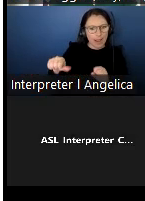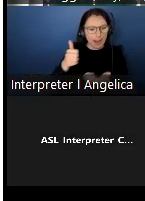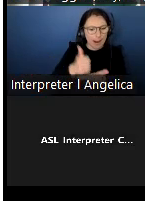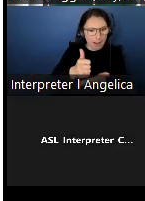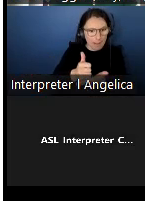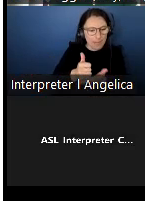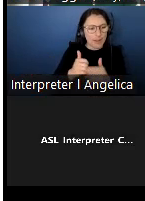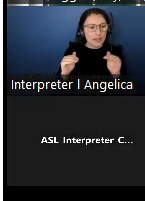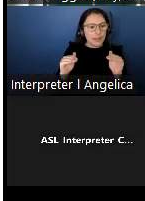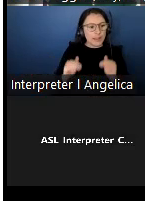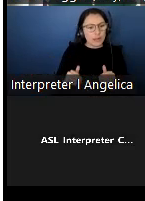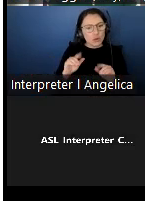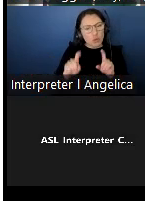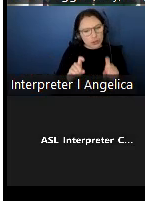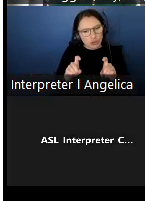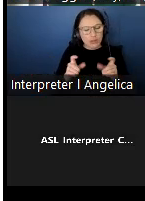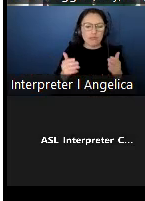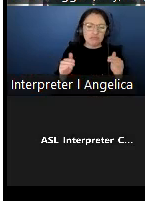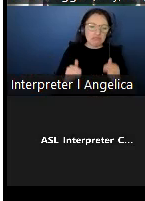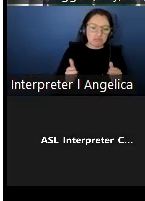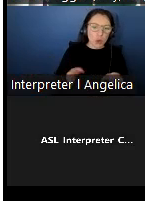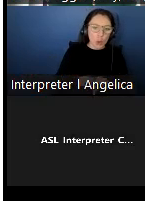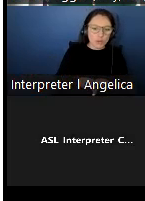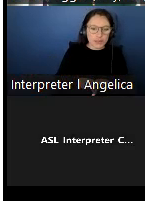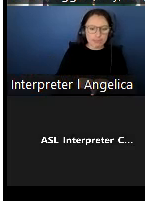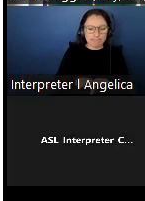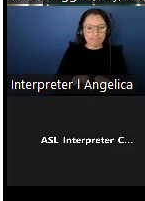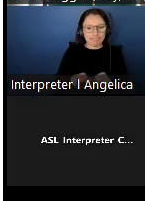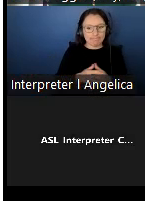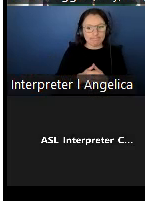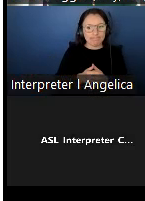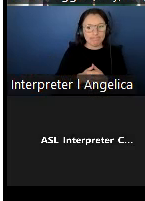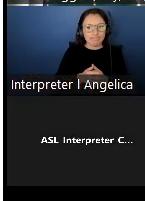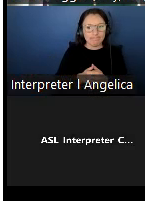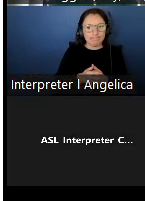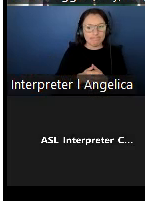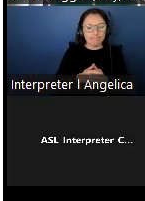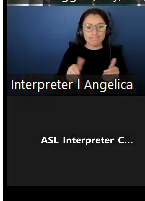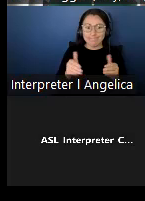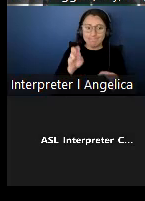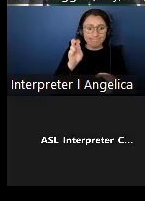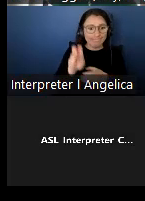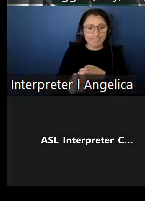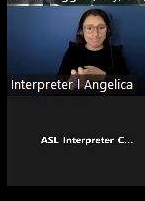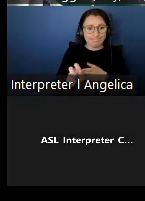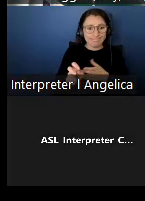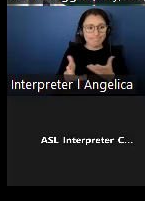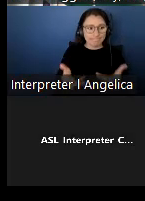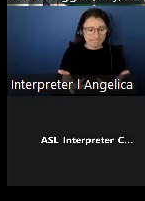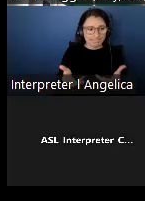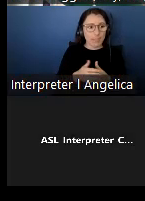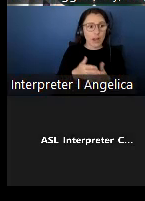then questions and closing. We'll have some time for that at the end. So let's jump right into the